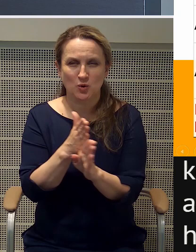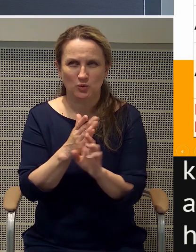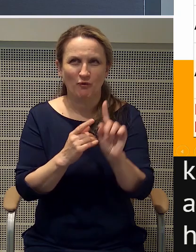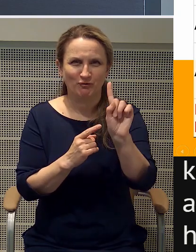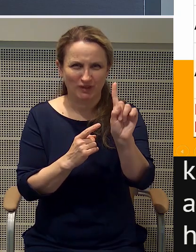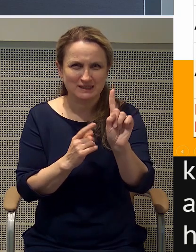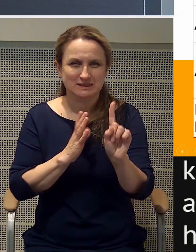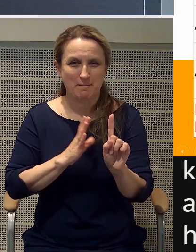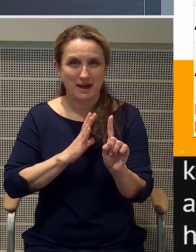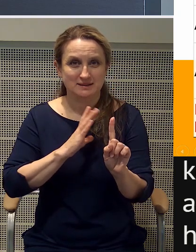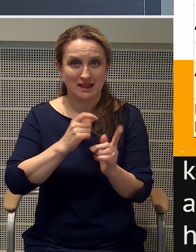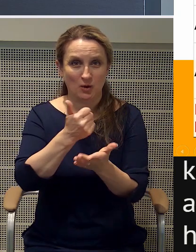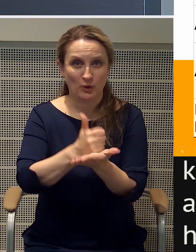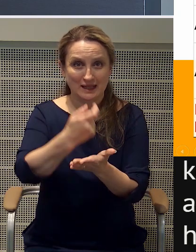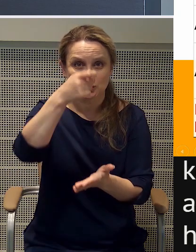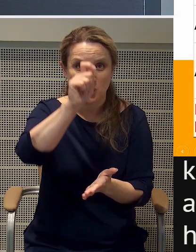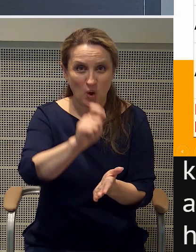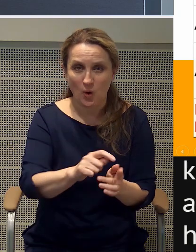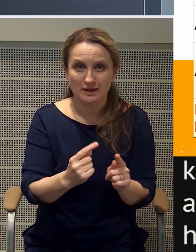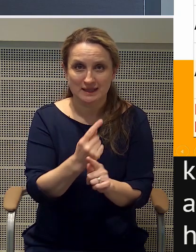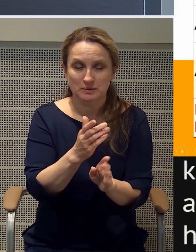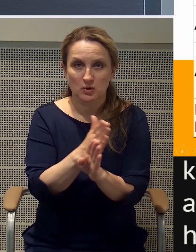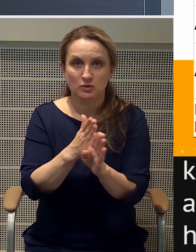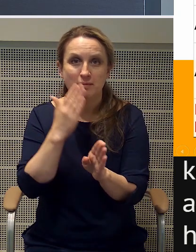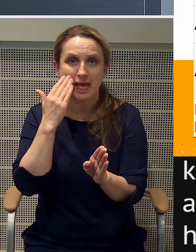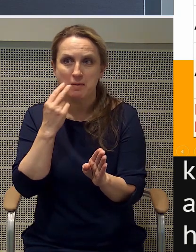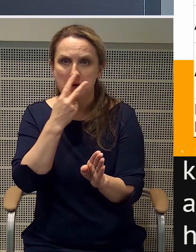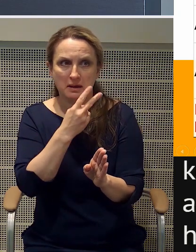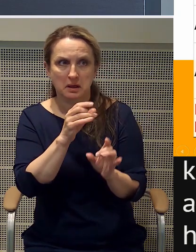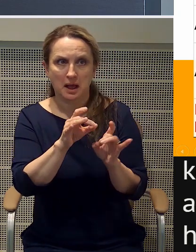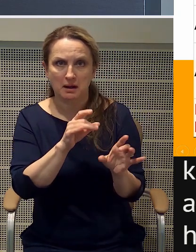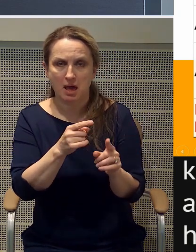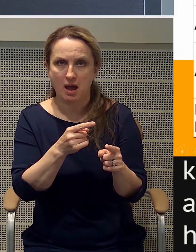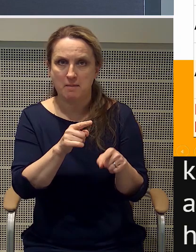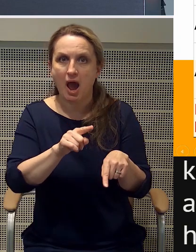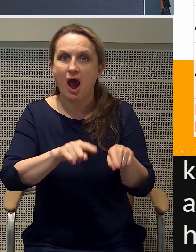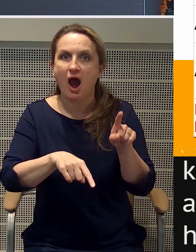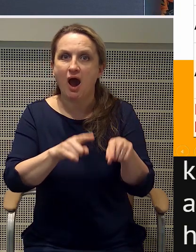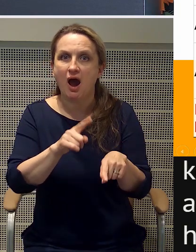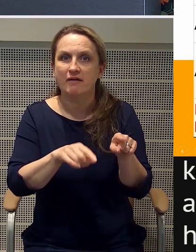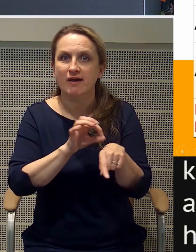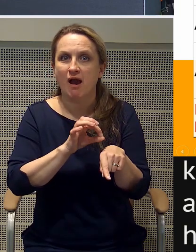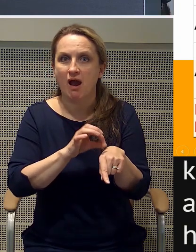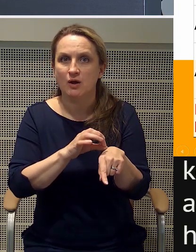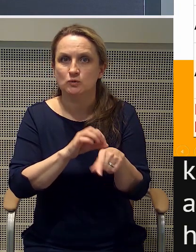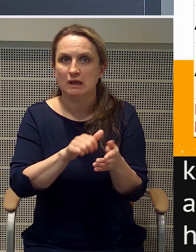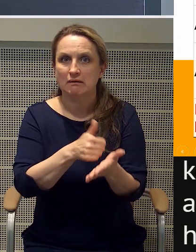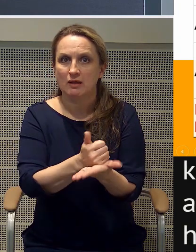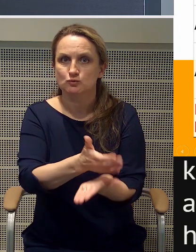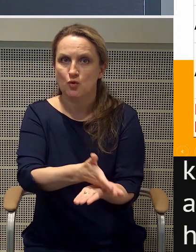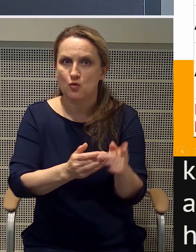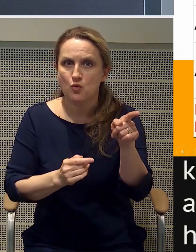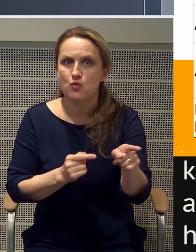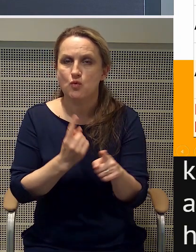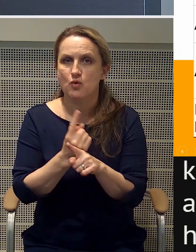specialists. And when they finally reached the Center of Rare Diseases, and that was by a